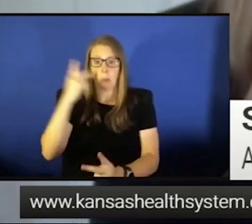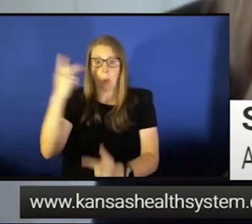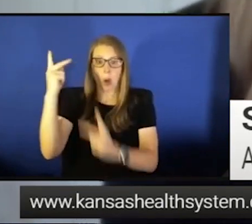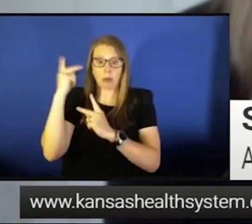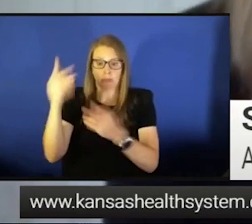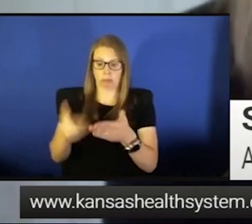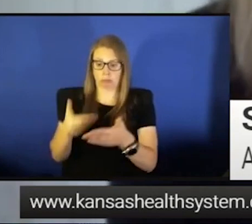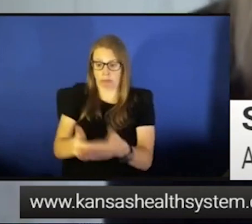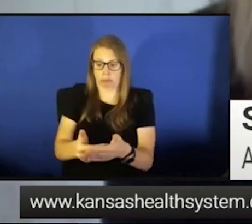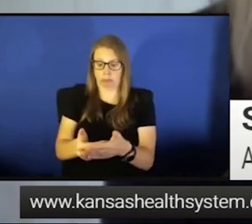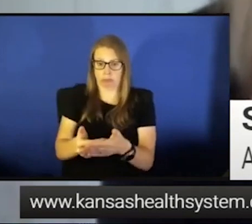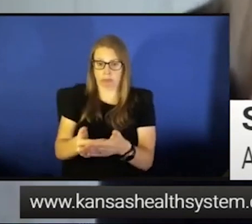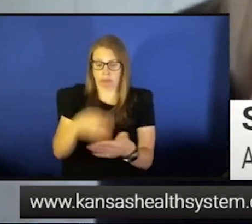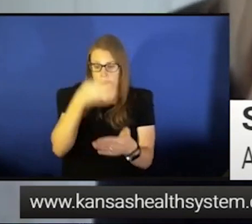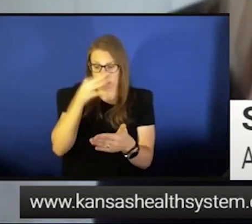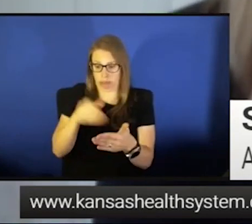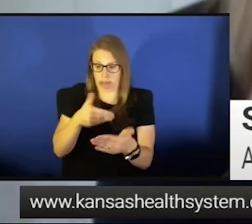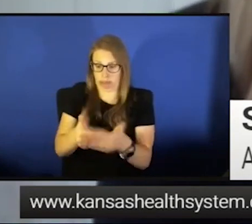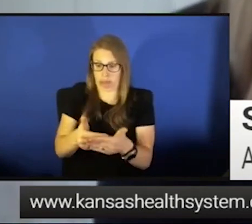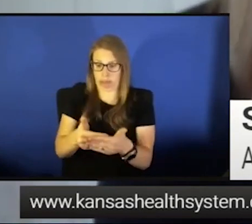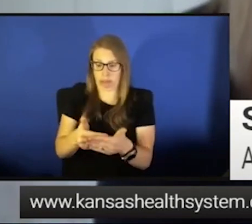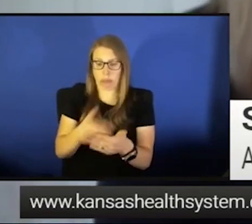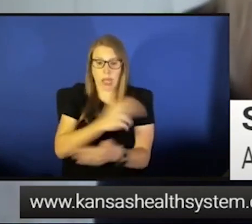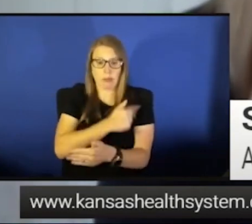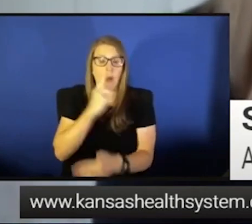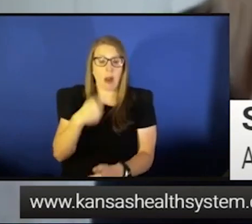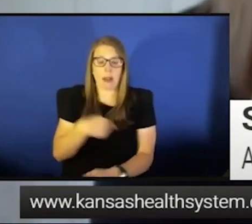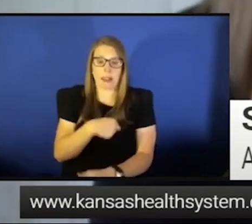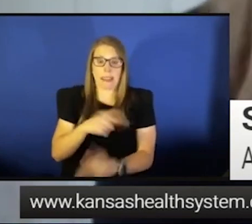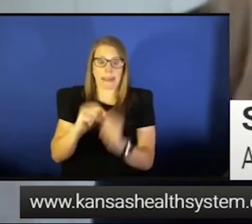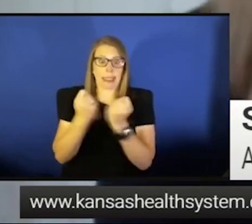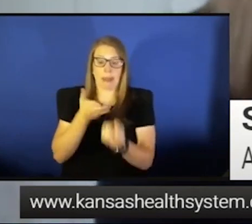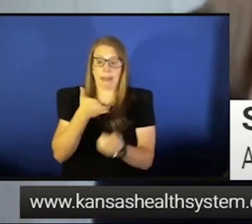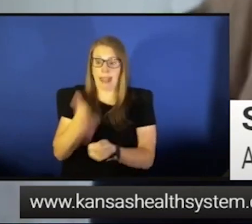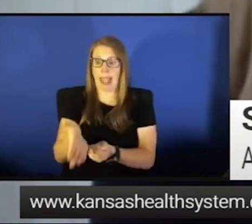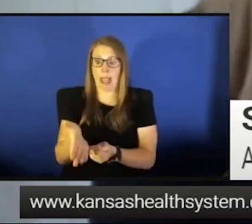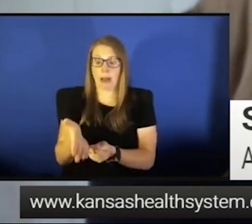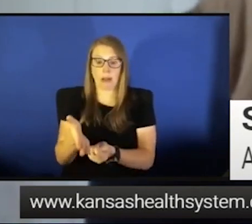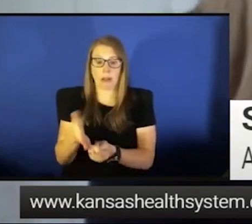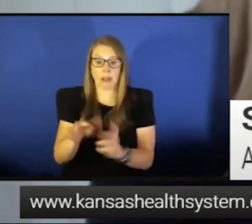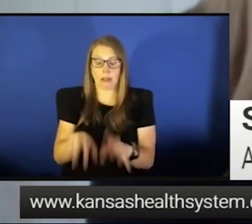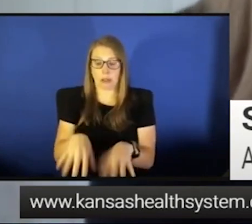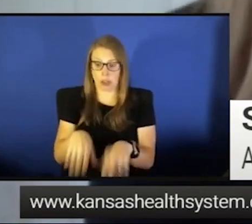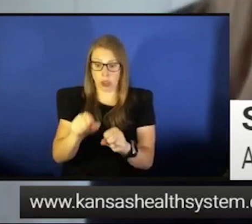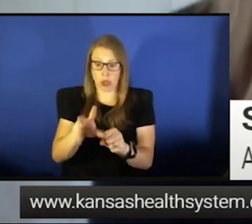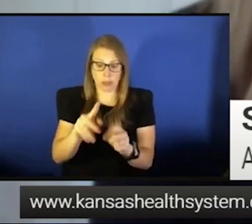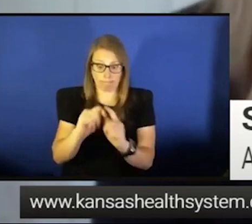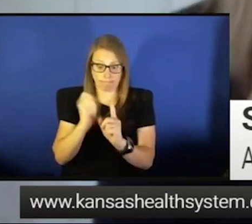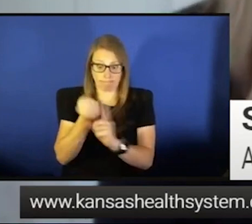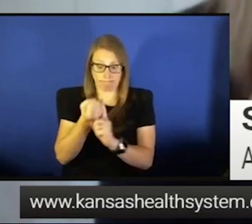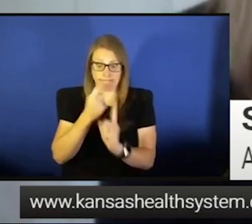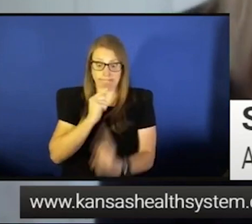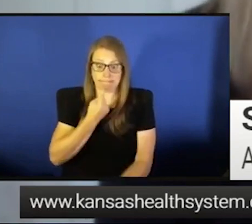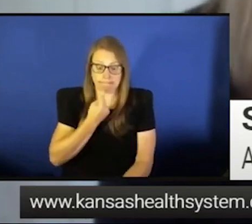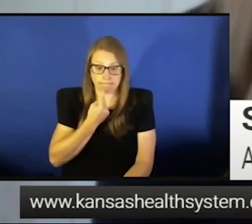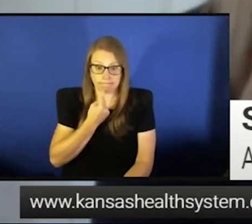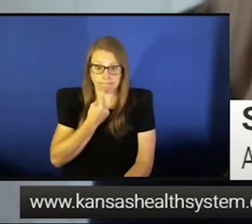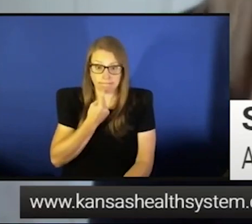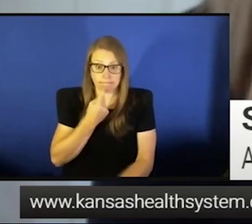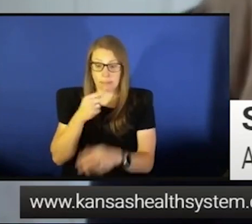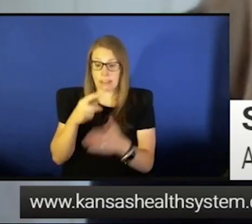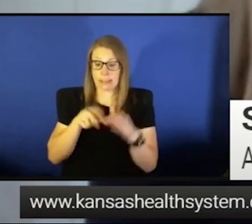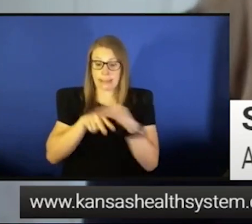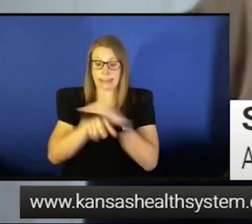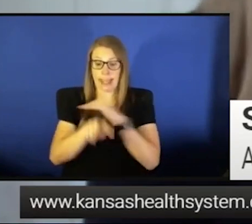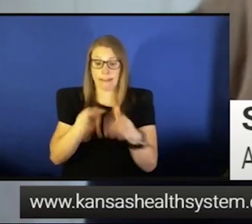closest hospital for us at the time. The team there took her situation seriously and did a scan,